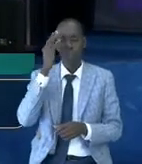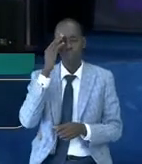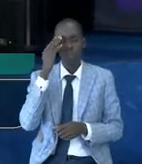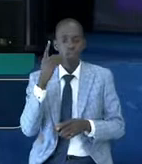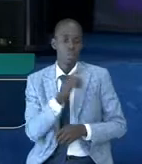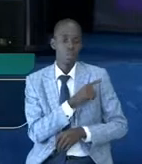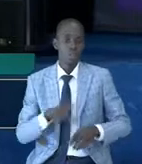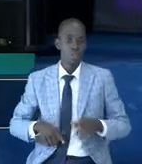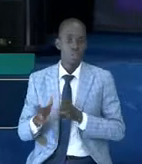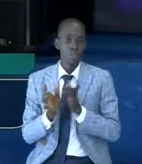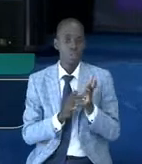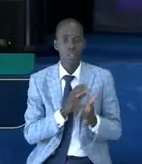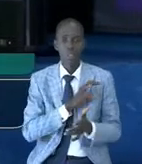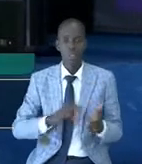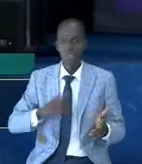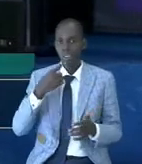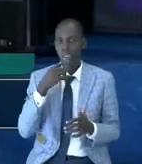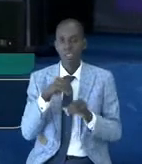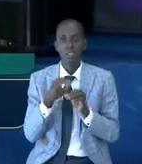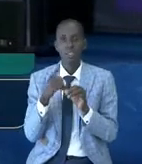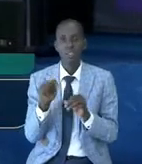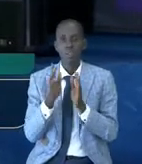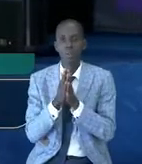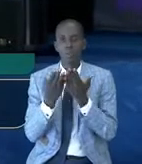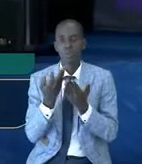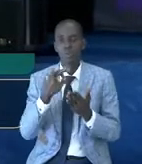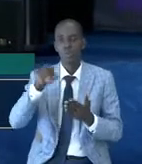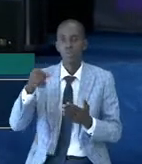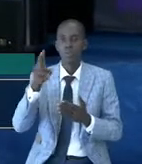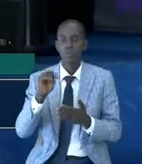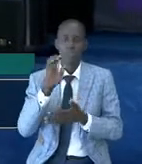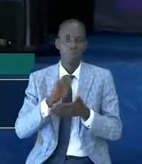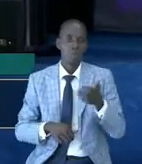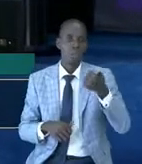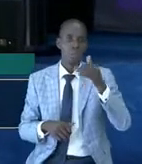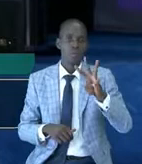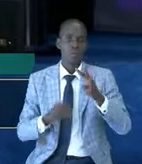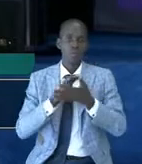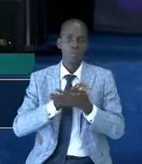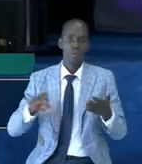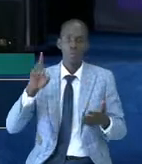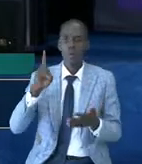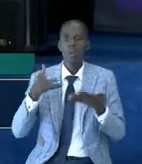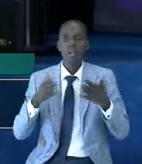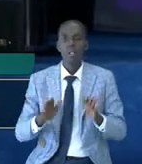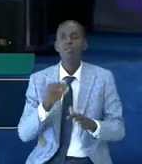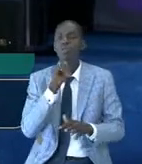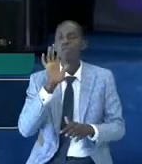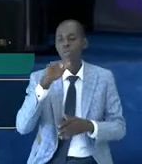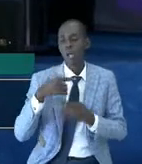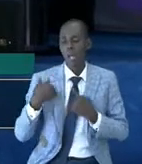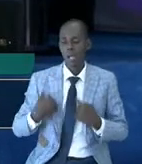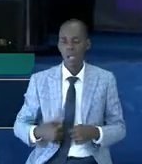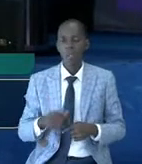Jesus said in John chapter 14 verse 1, he says, let not your heart be